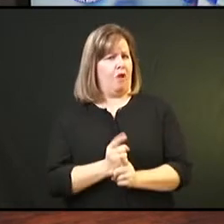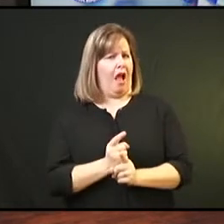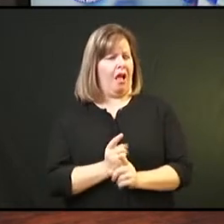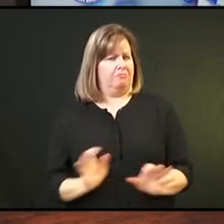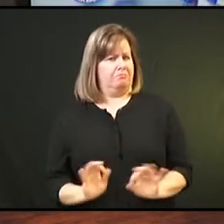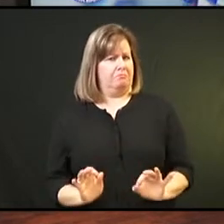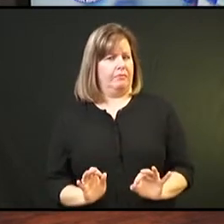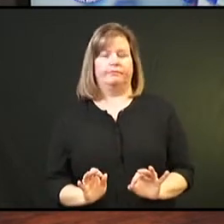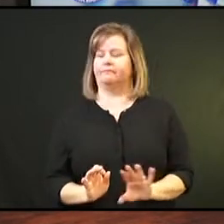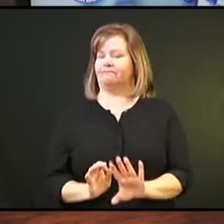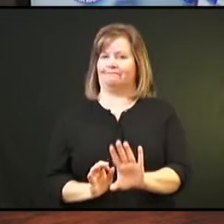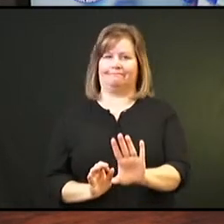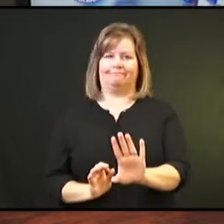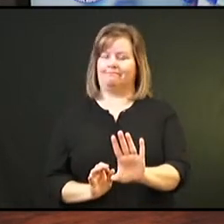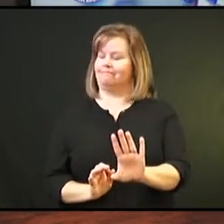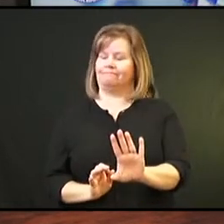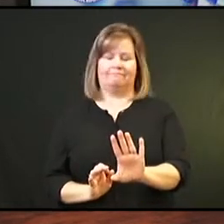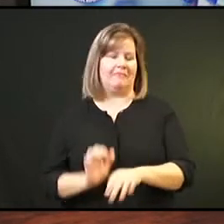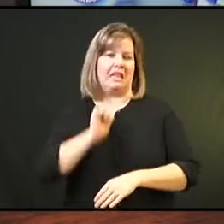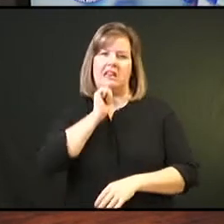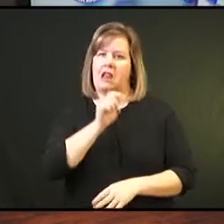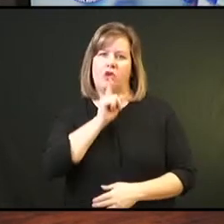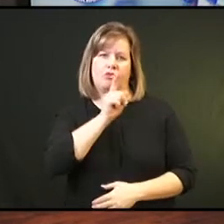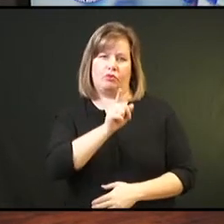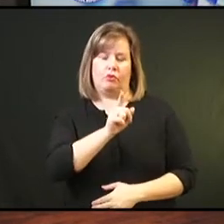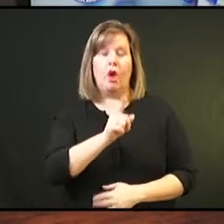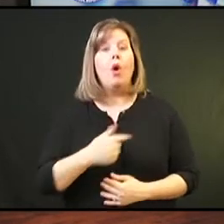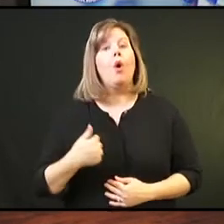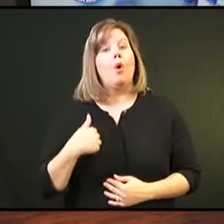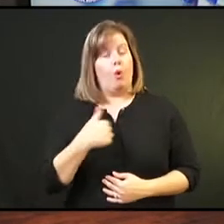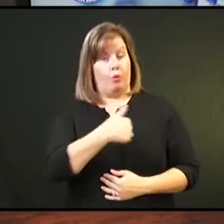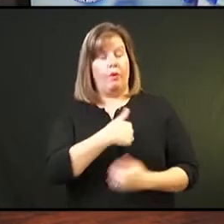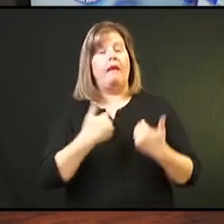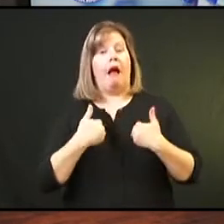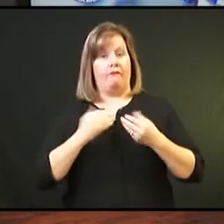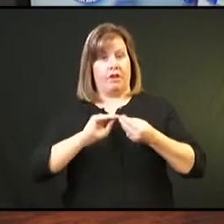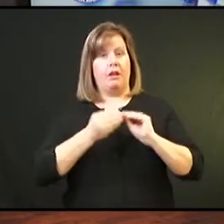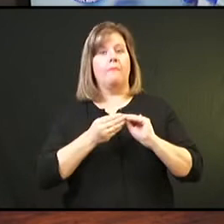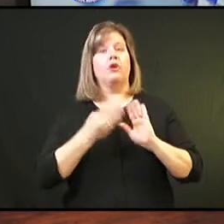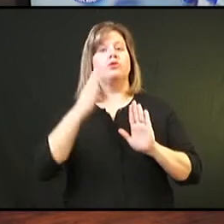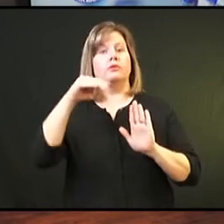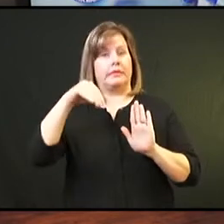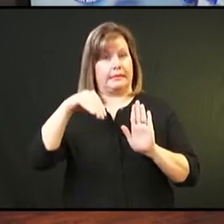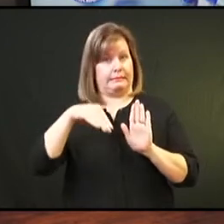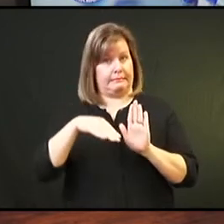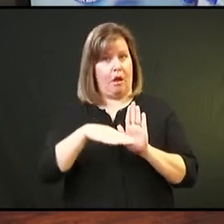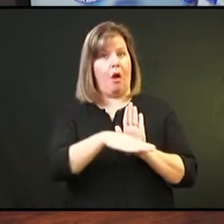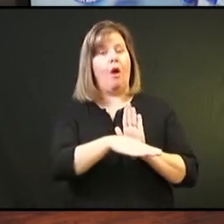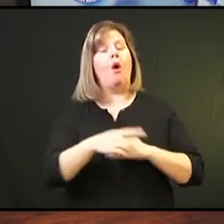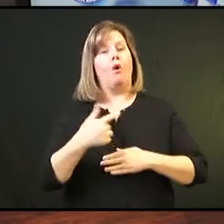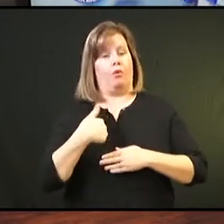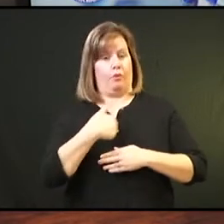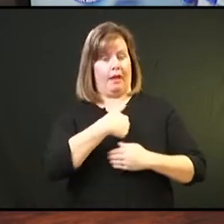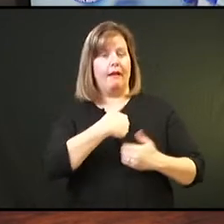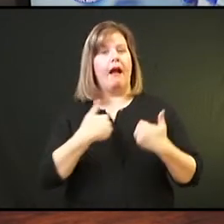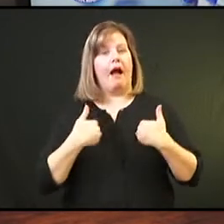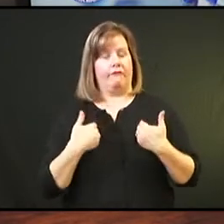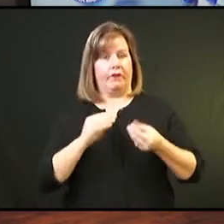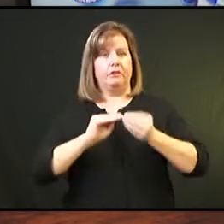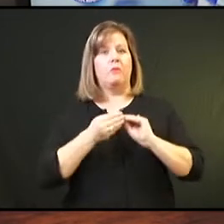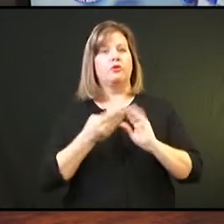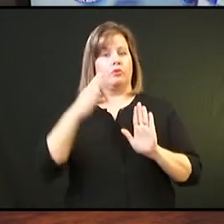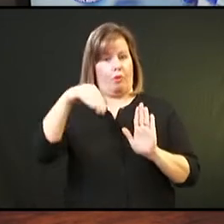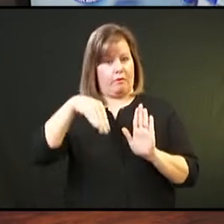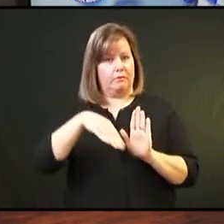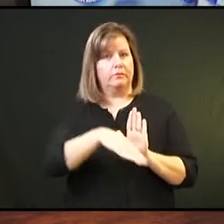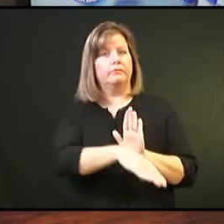clear that that's not the case. While we are flattening the curve, we've suppressed it a great deal. And I think that here in Kent County,